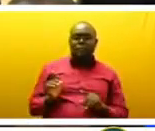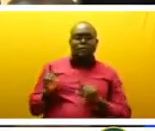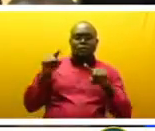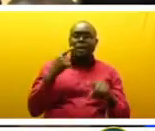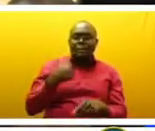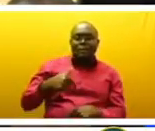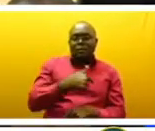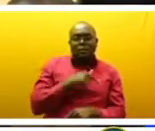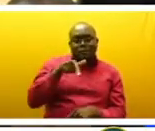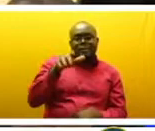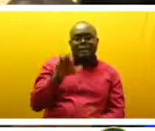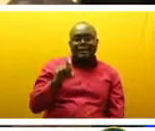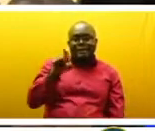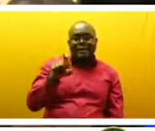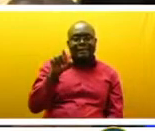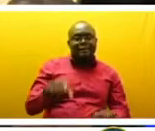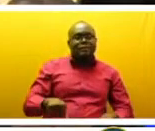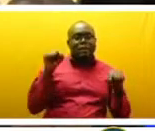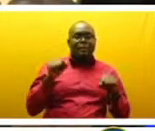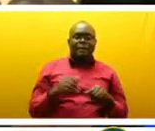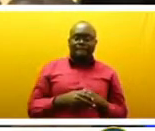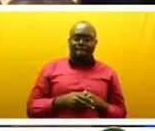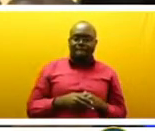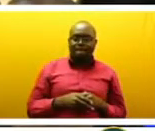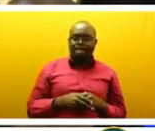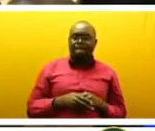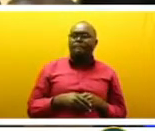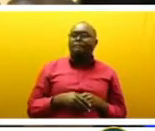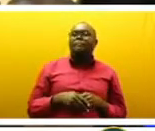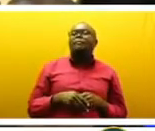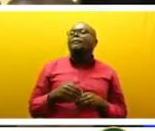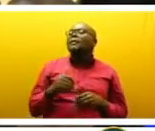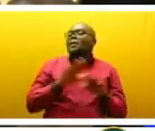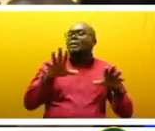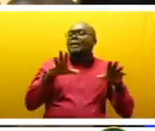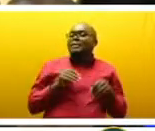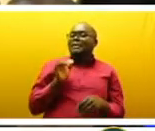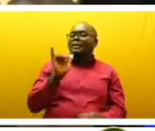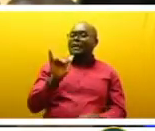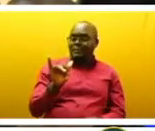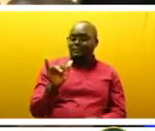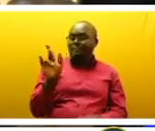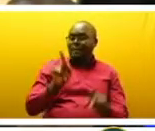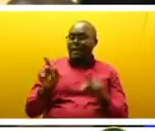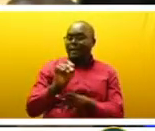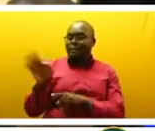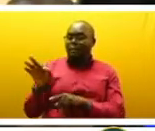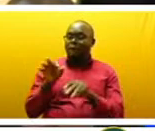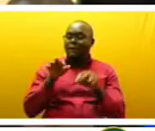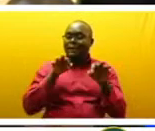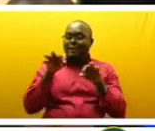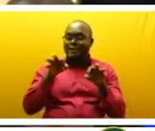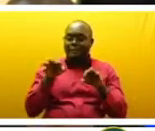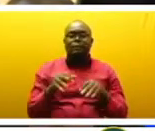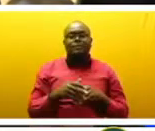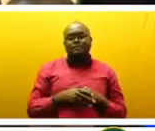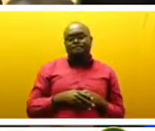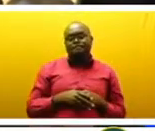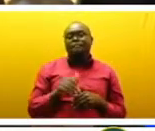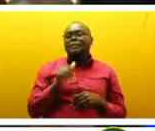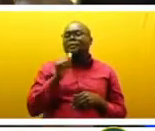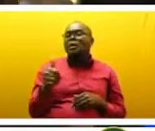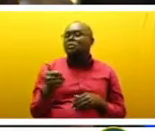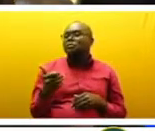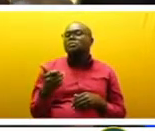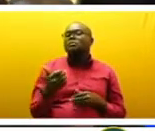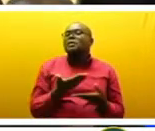that he is an executive chairman. You should not accept that kind of description. It's not provided in